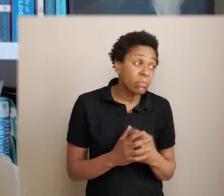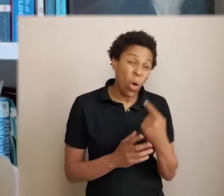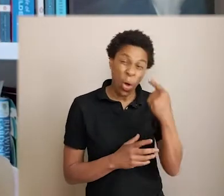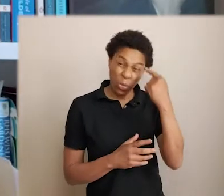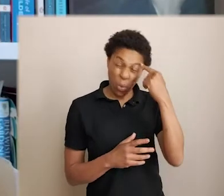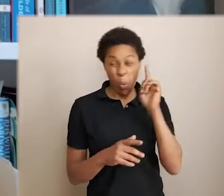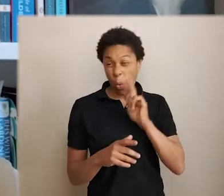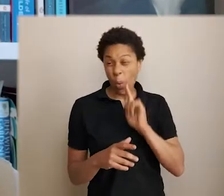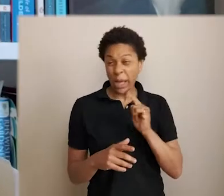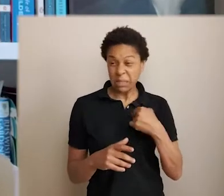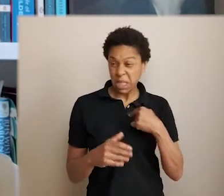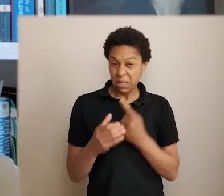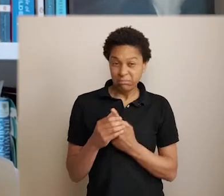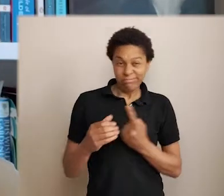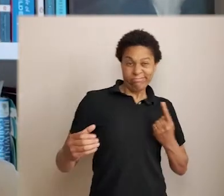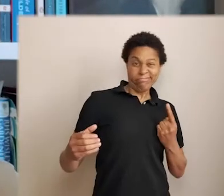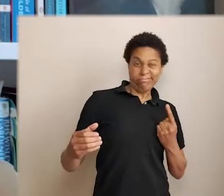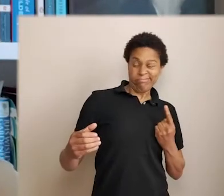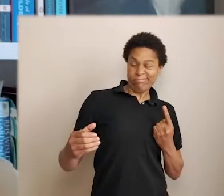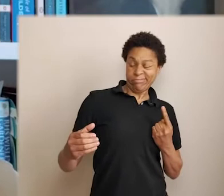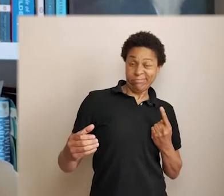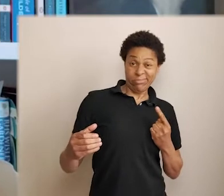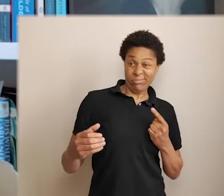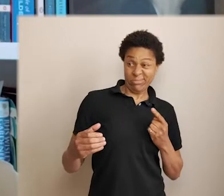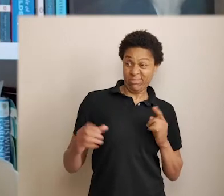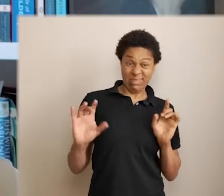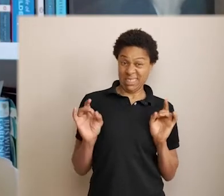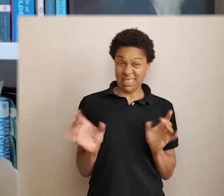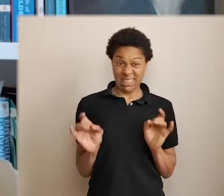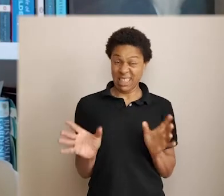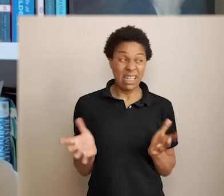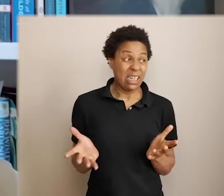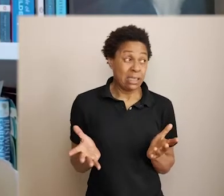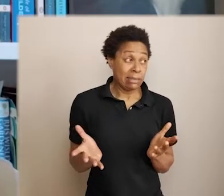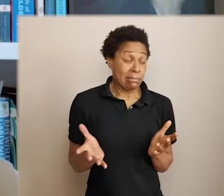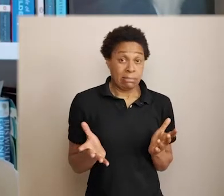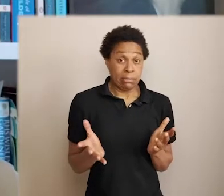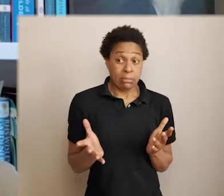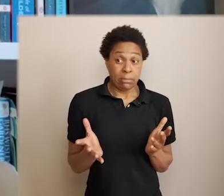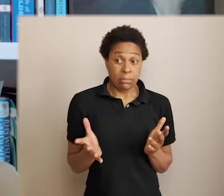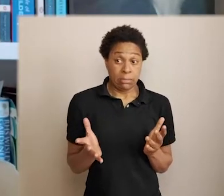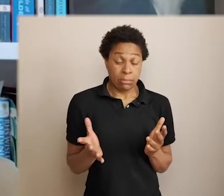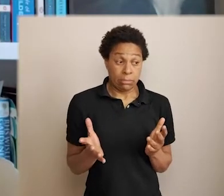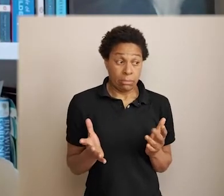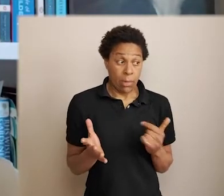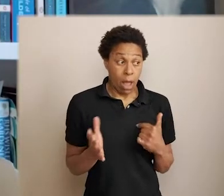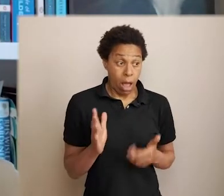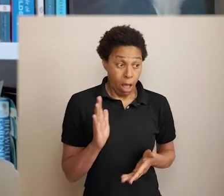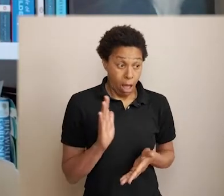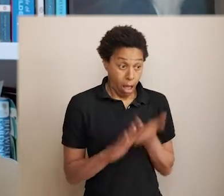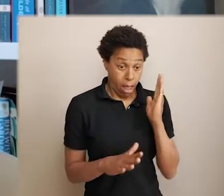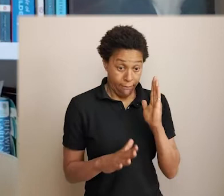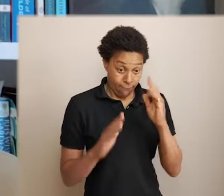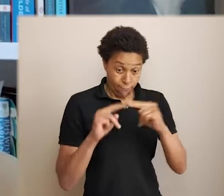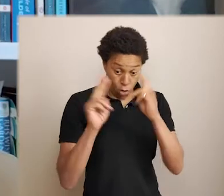outsider. I felt like an outsider just from that aspect. It was not suddenly leaving home and going